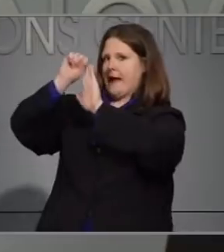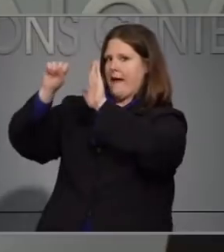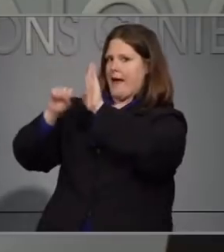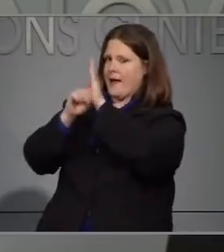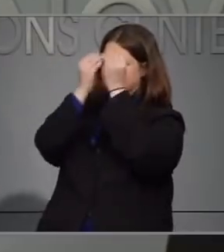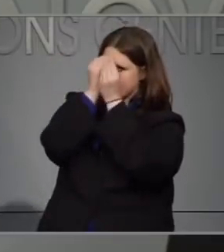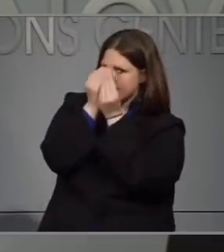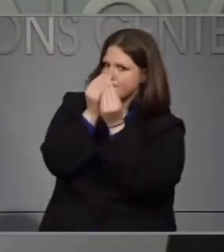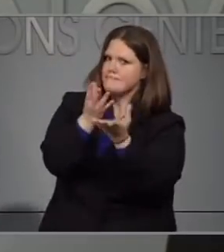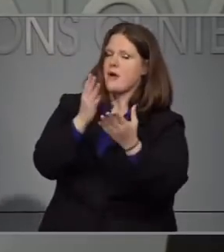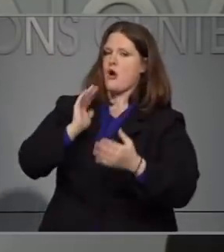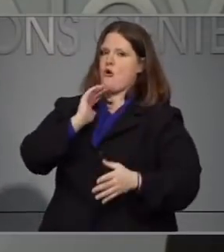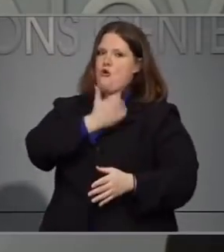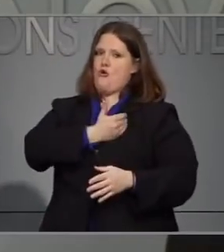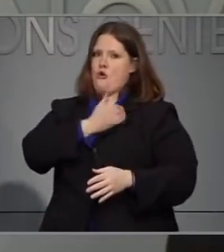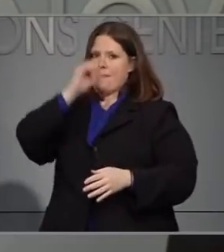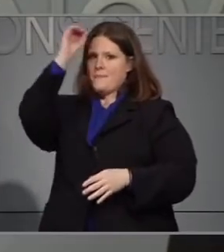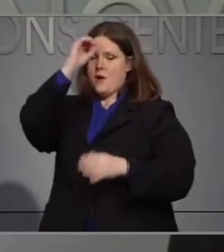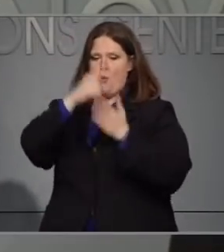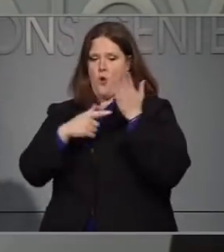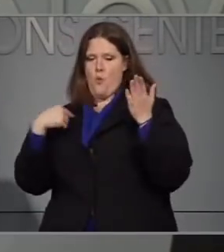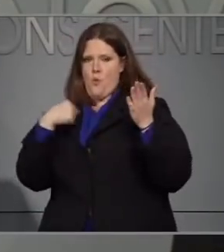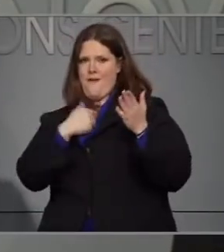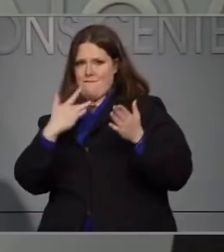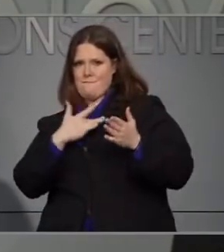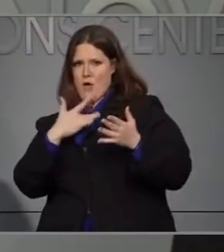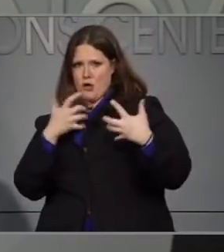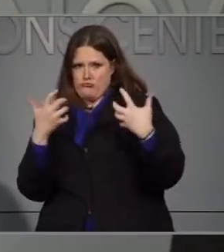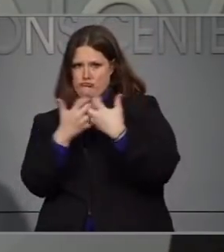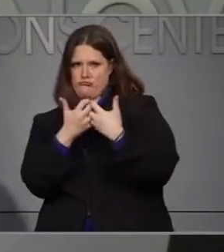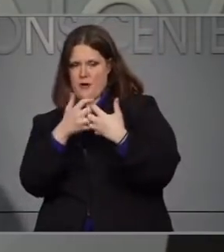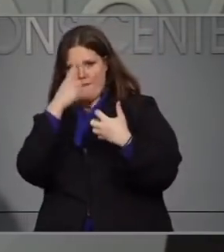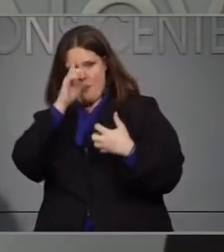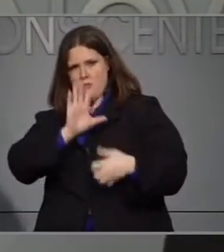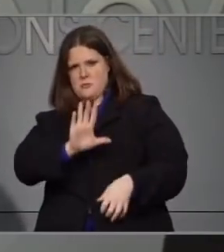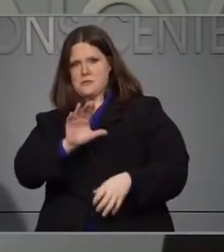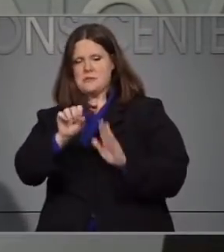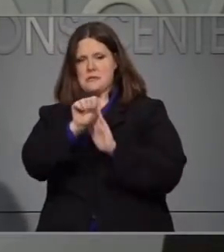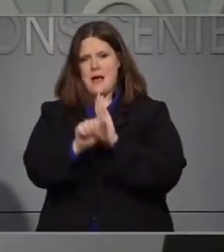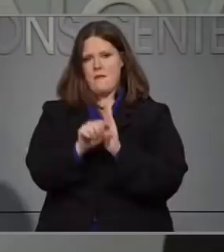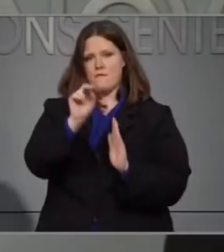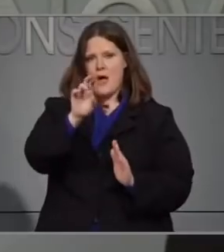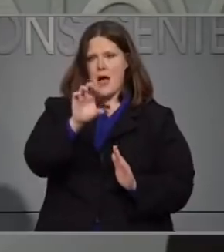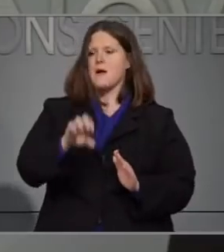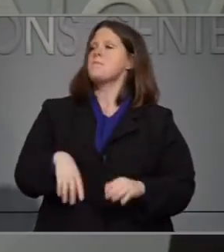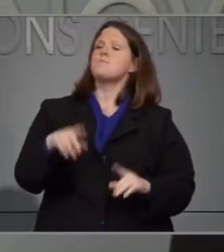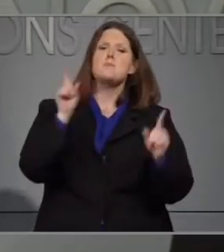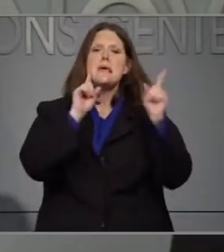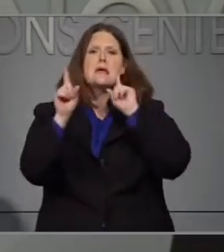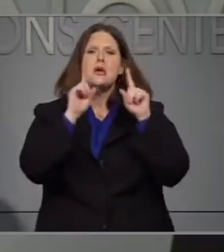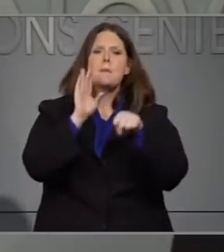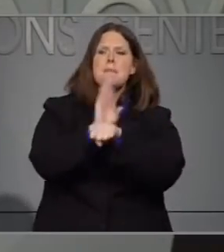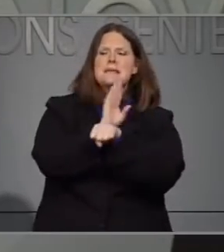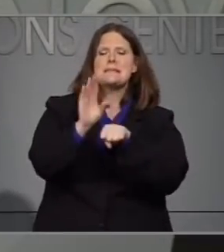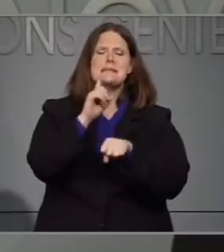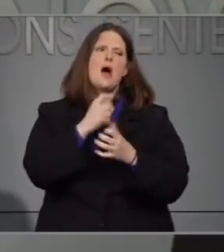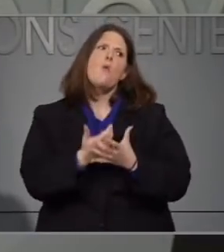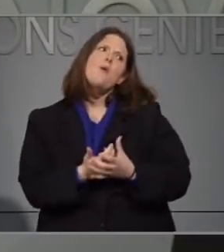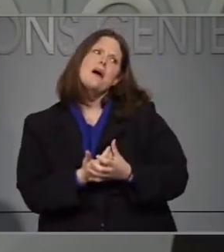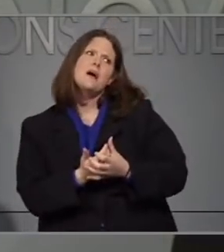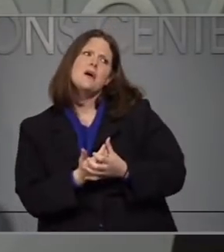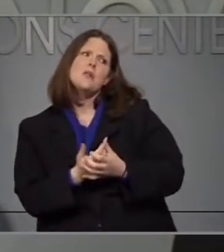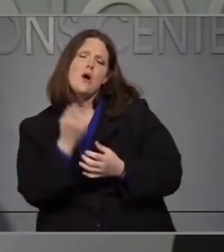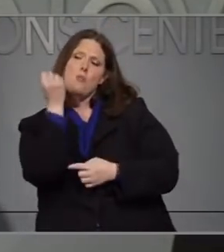about what we think is appropriate for the state of North Carolina in terms of testing. And so when we hear about individuals individual businesses saying, oh,